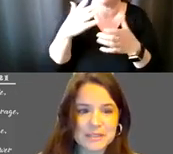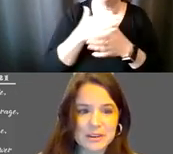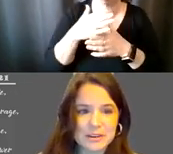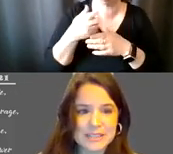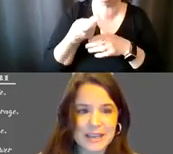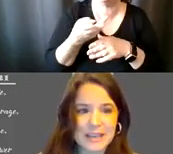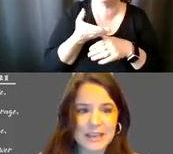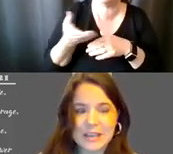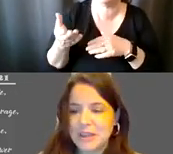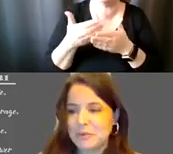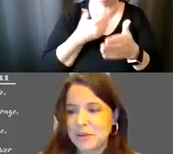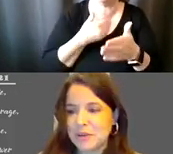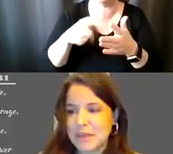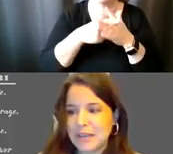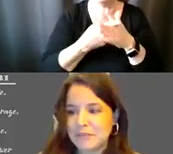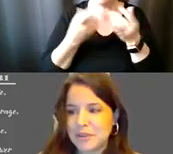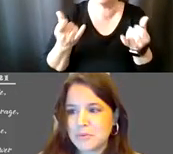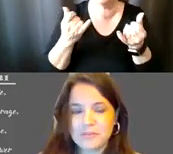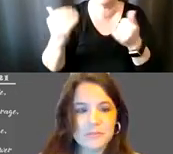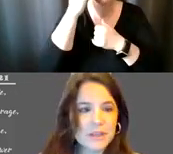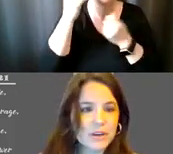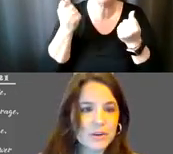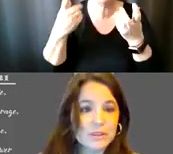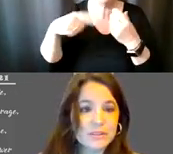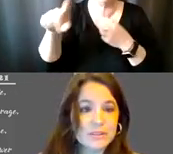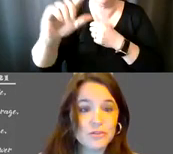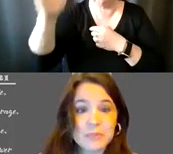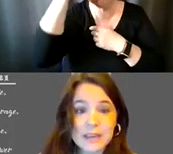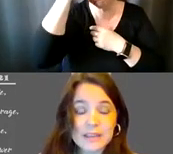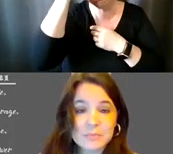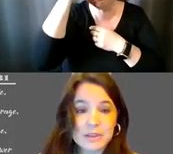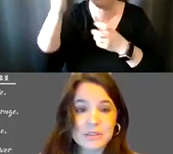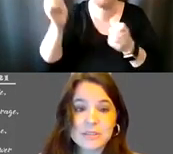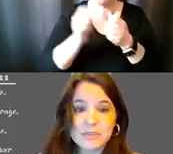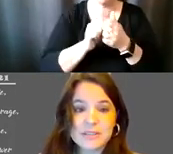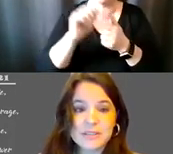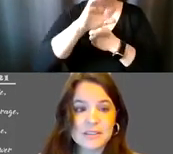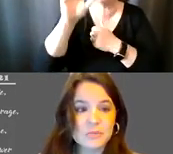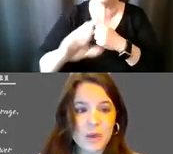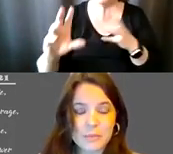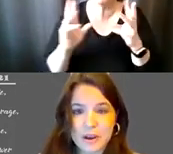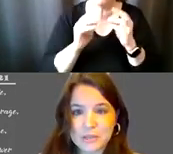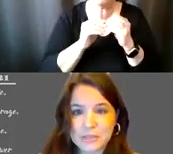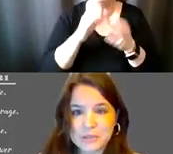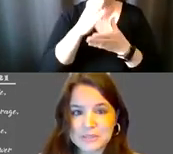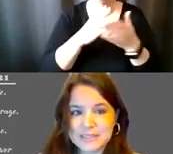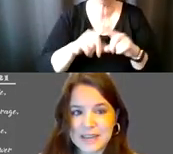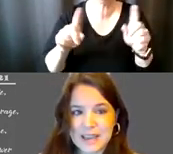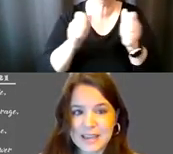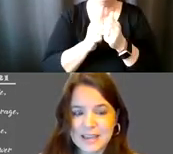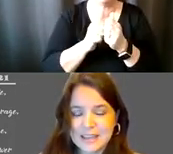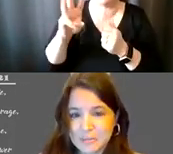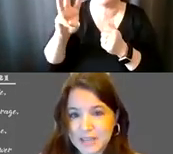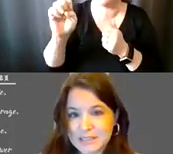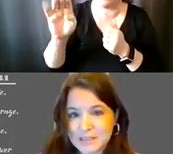before we get started today. We know many of you are familiar with Zoom meetings, but there are some differences in Zoom webinar, which we're using